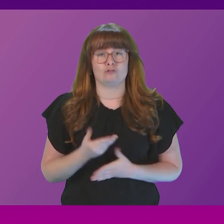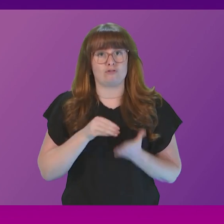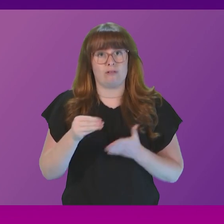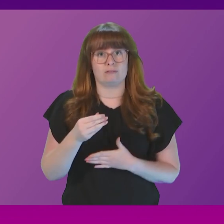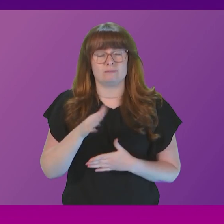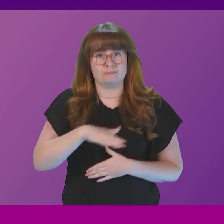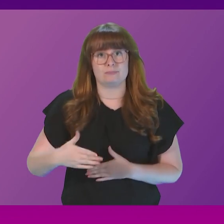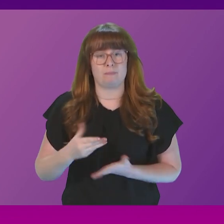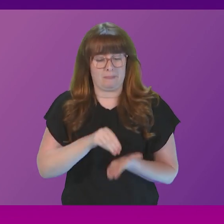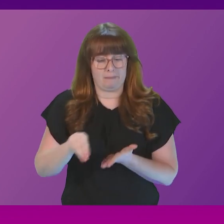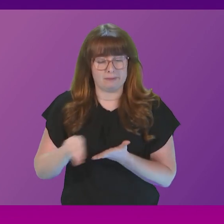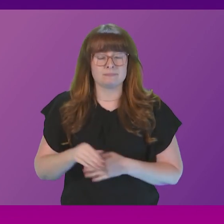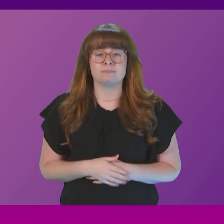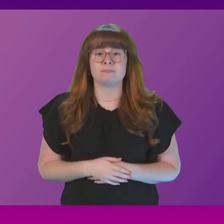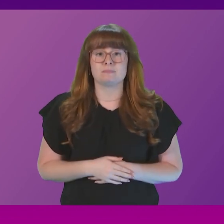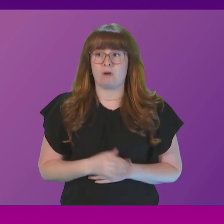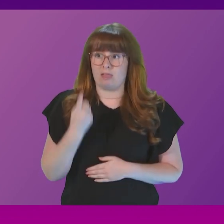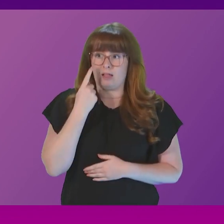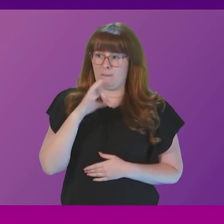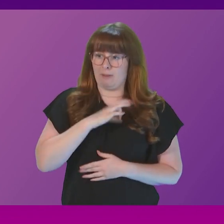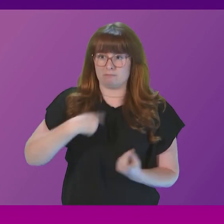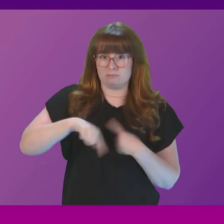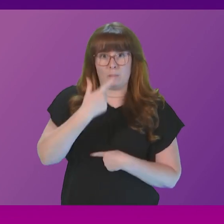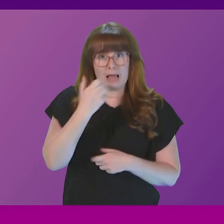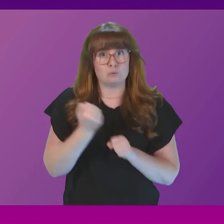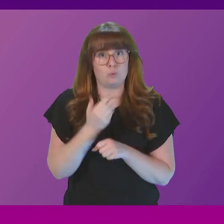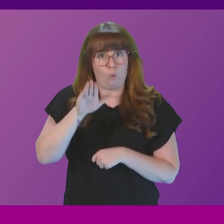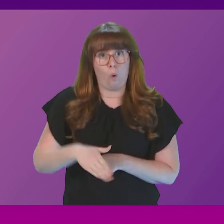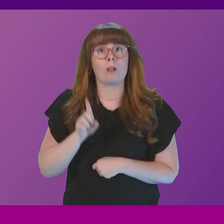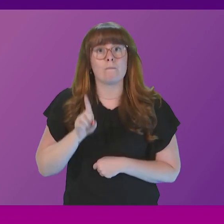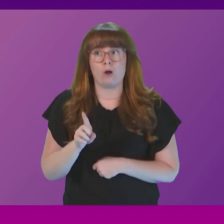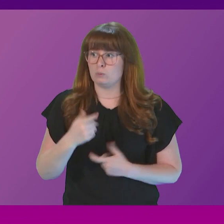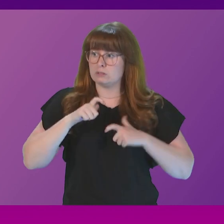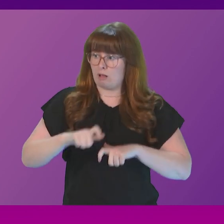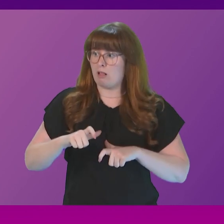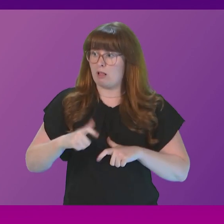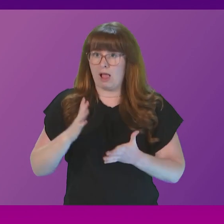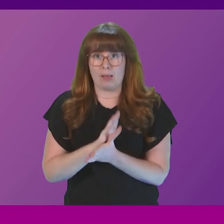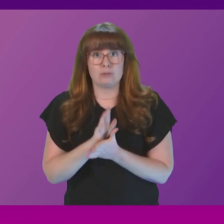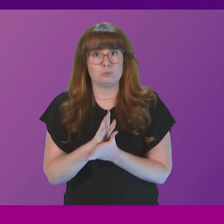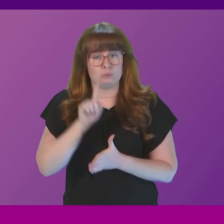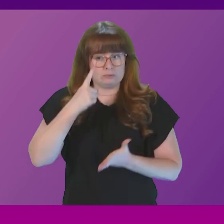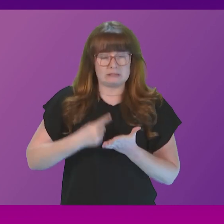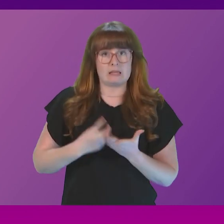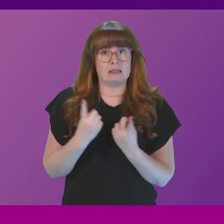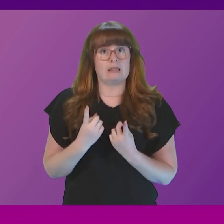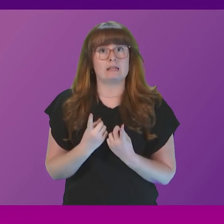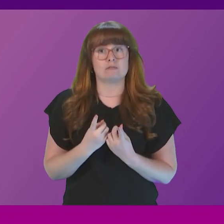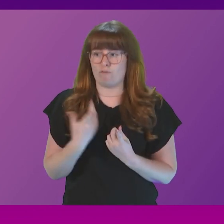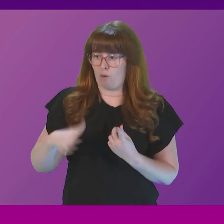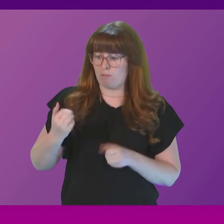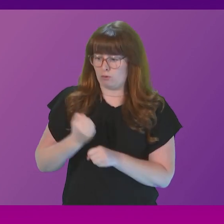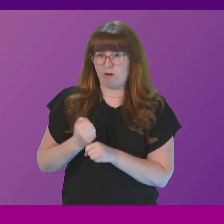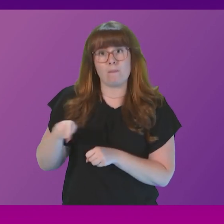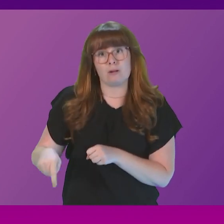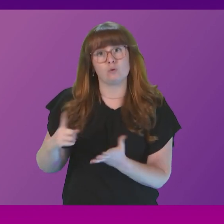the frustration in all of this is that you know, we can do all of that, but we are still beholden to decisions that are made by the UK government.